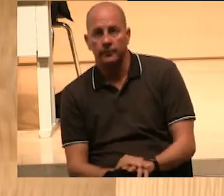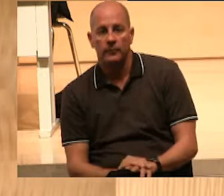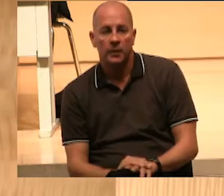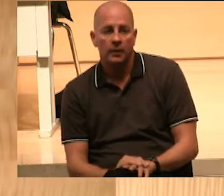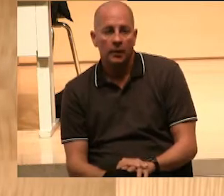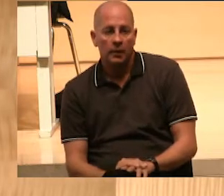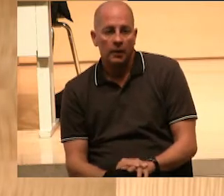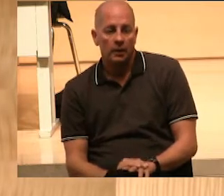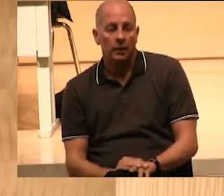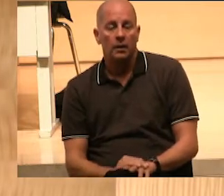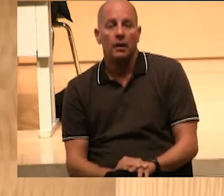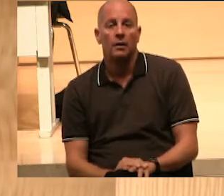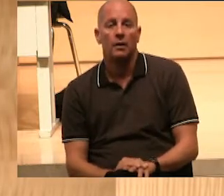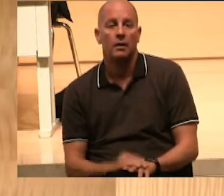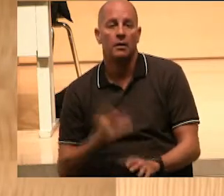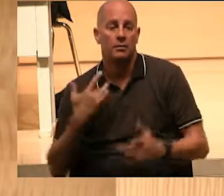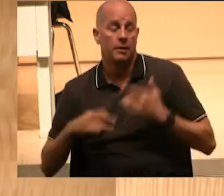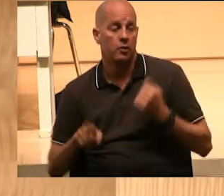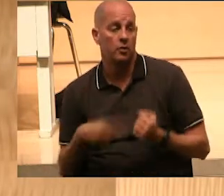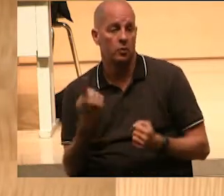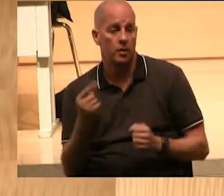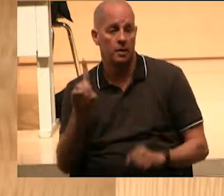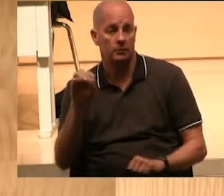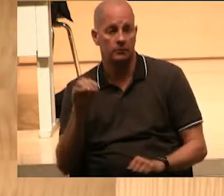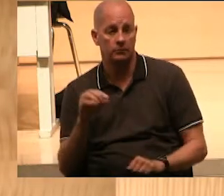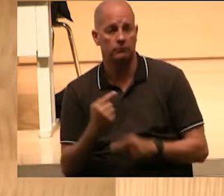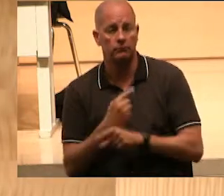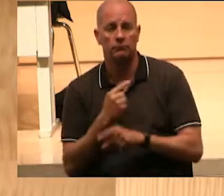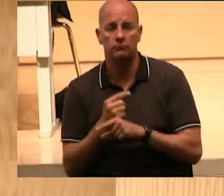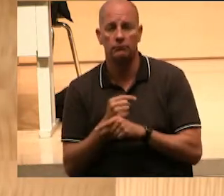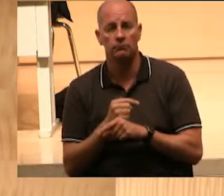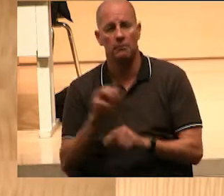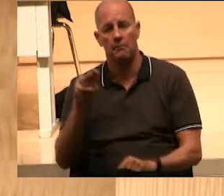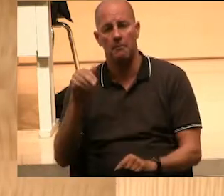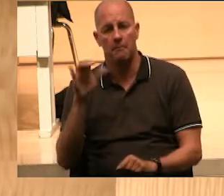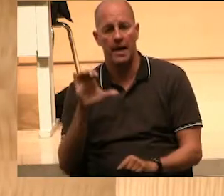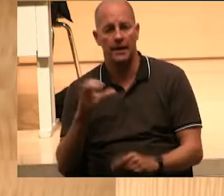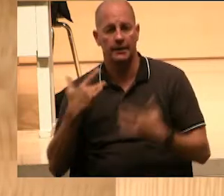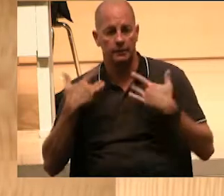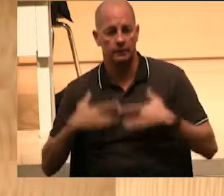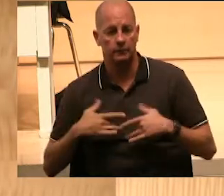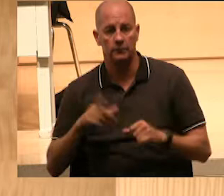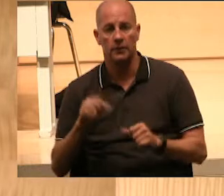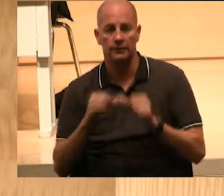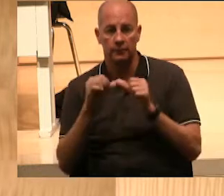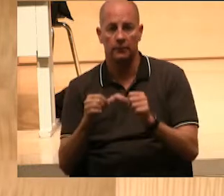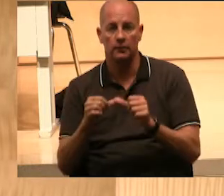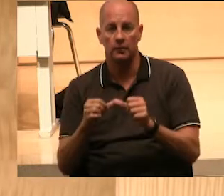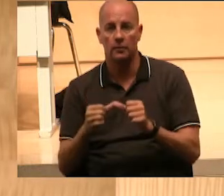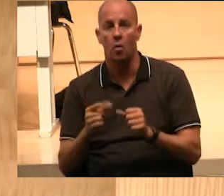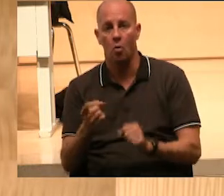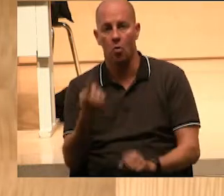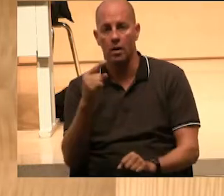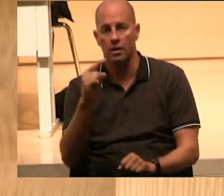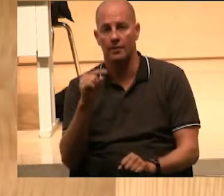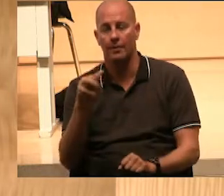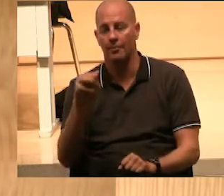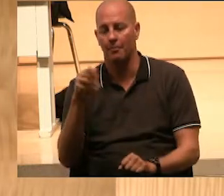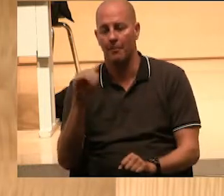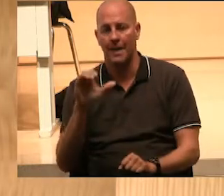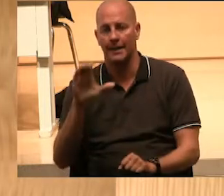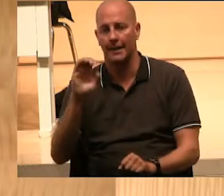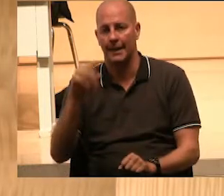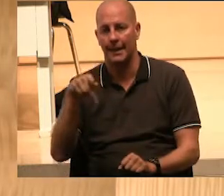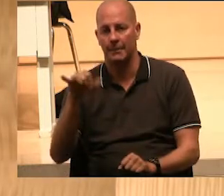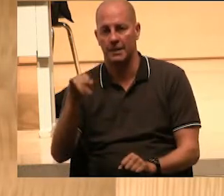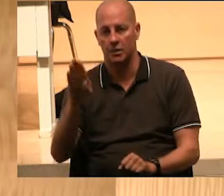So with bipolar 1 disorder, again, this is kind of the classic manic depression, there has to be at least one manic episode. And a